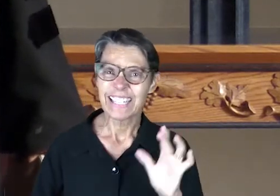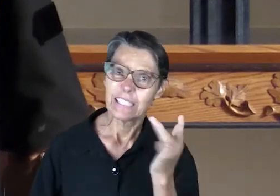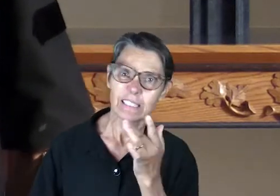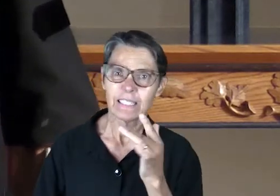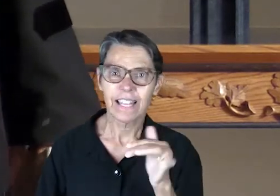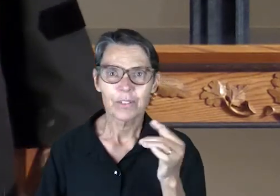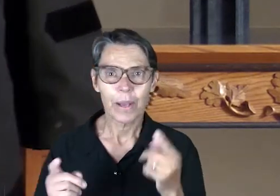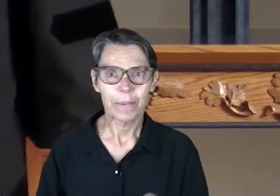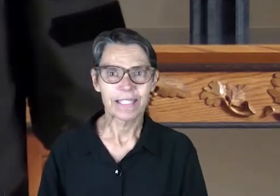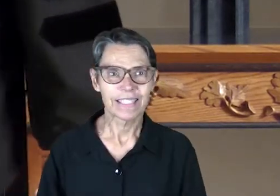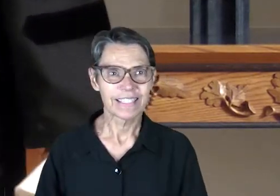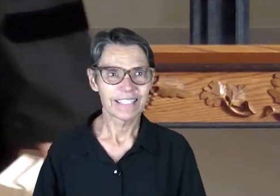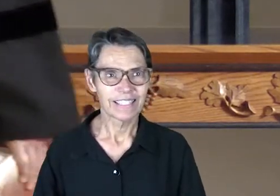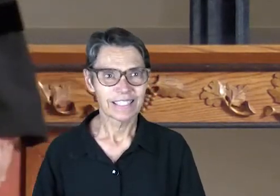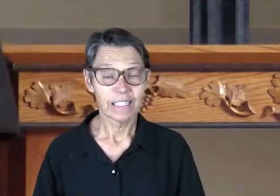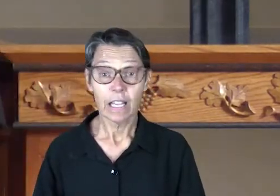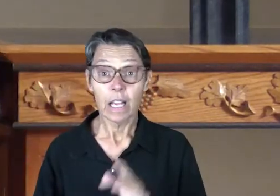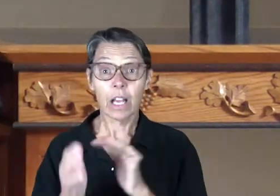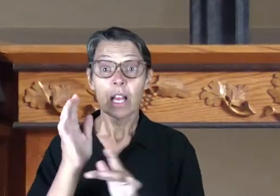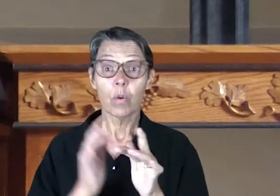I hate it when that happens.